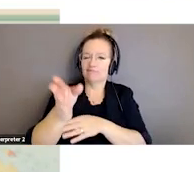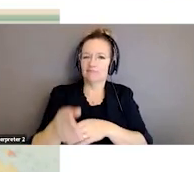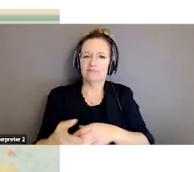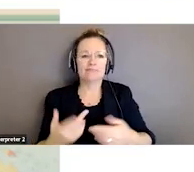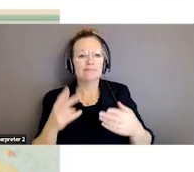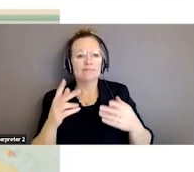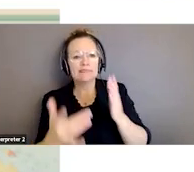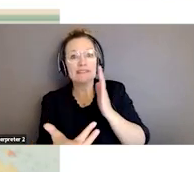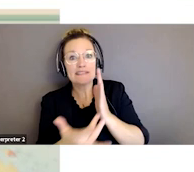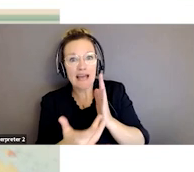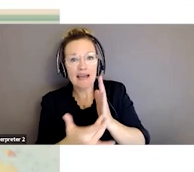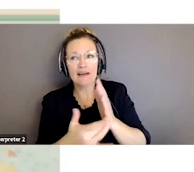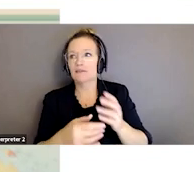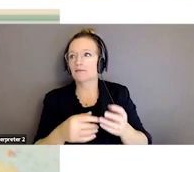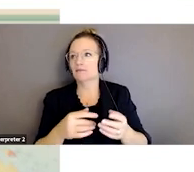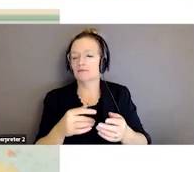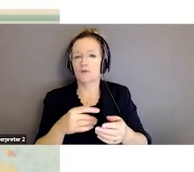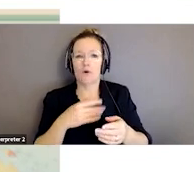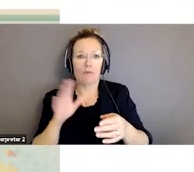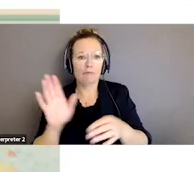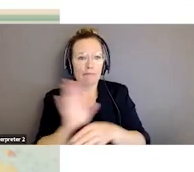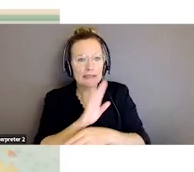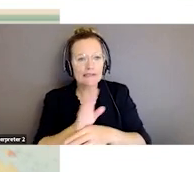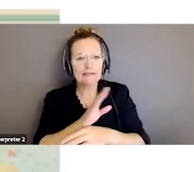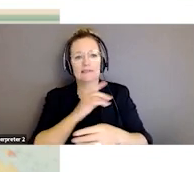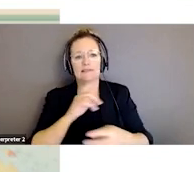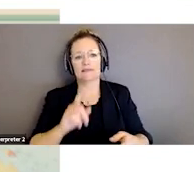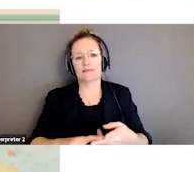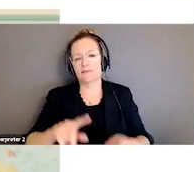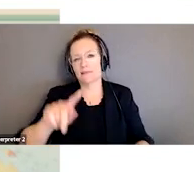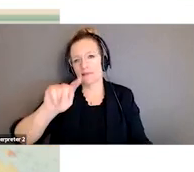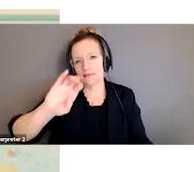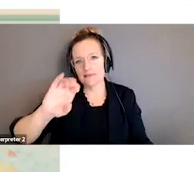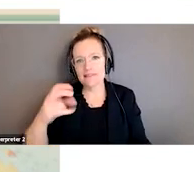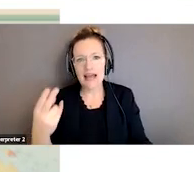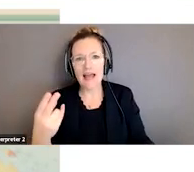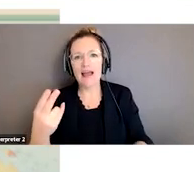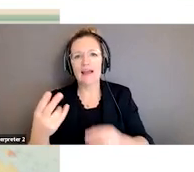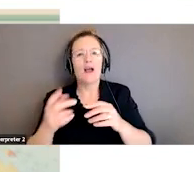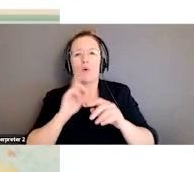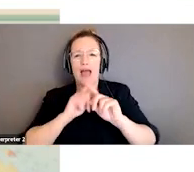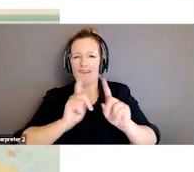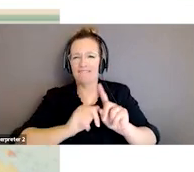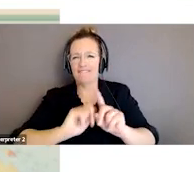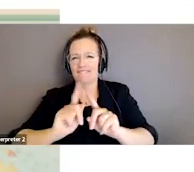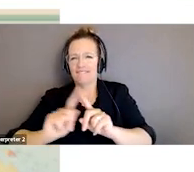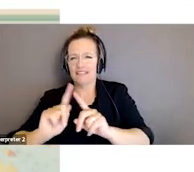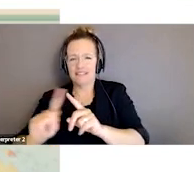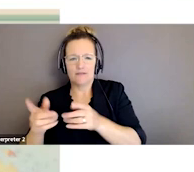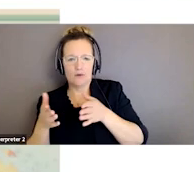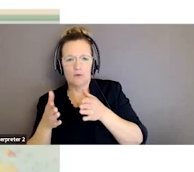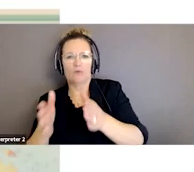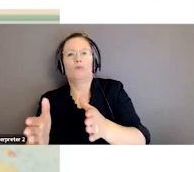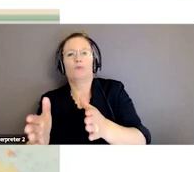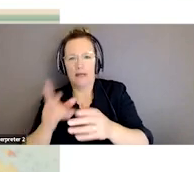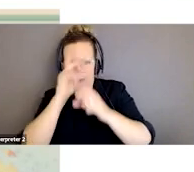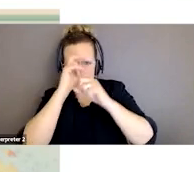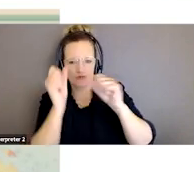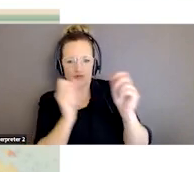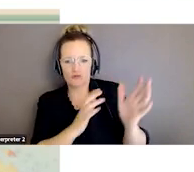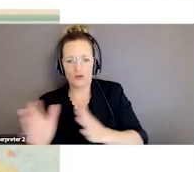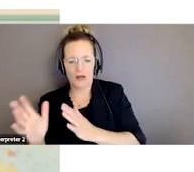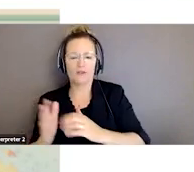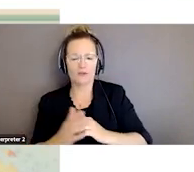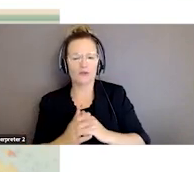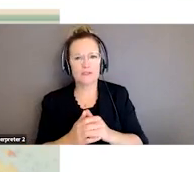used in a telecom industry as far as patent filing strategy is concerned, or IP filing strategy.